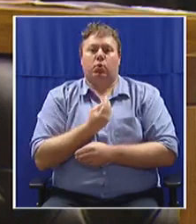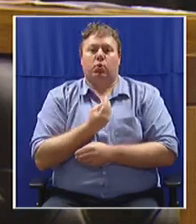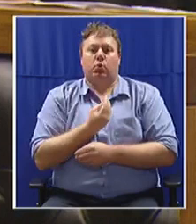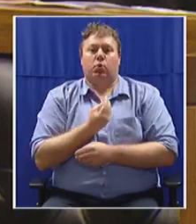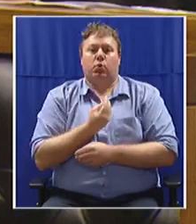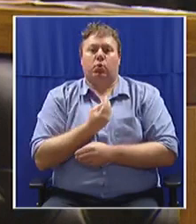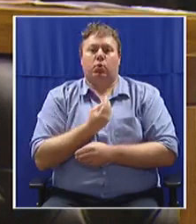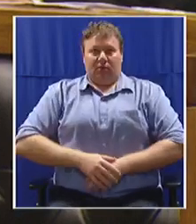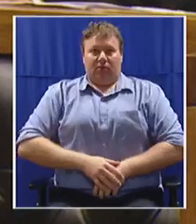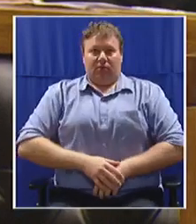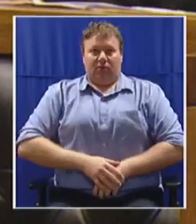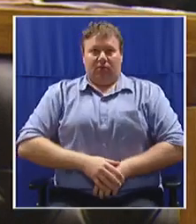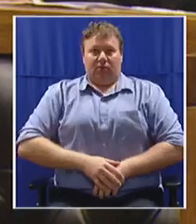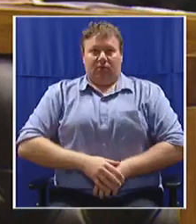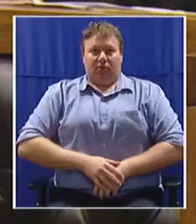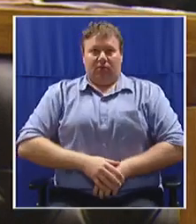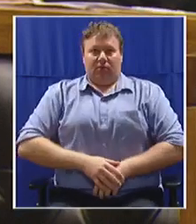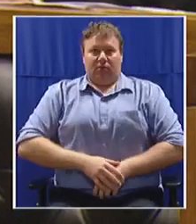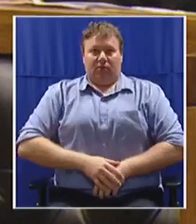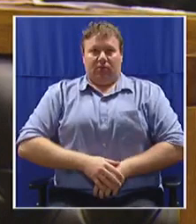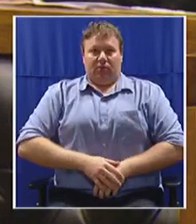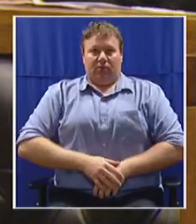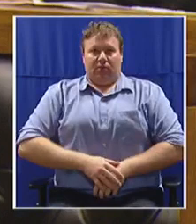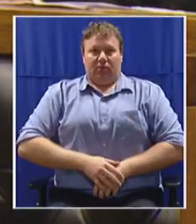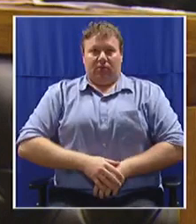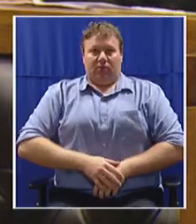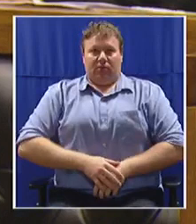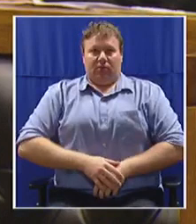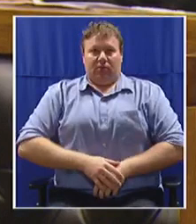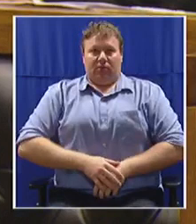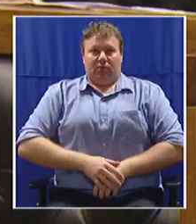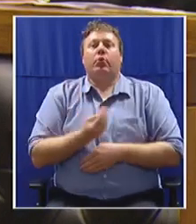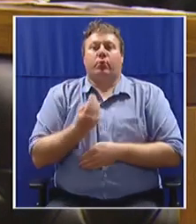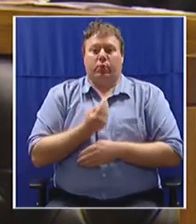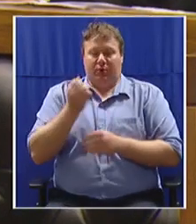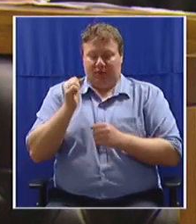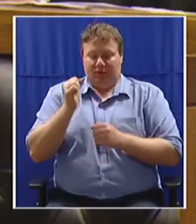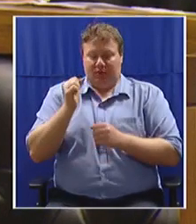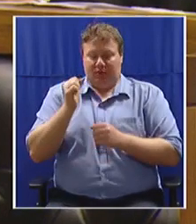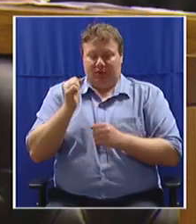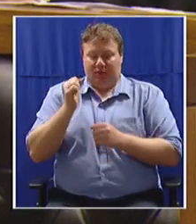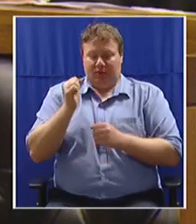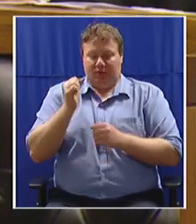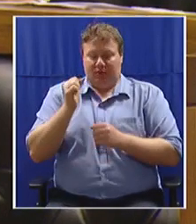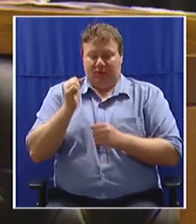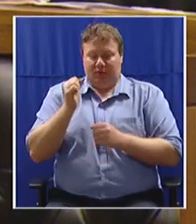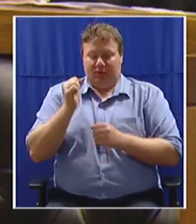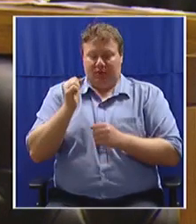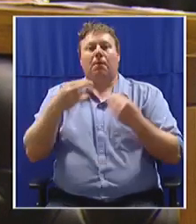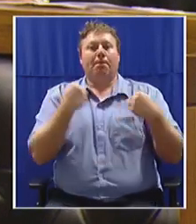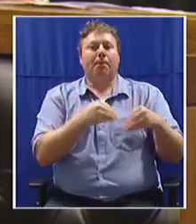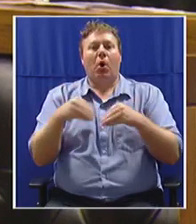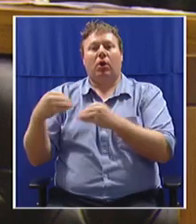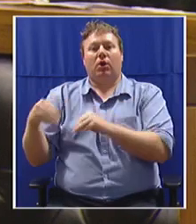funding our youth, we have to find ways to open up markets so that